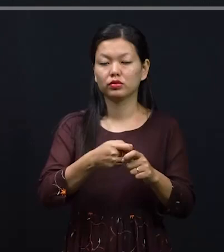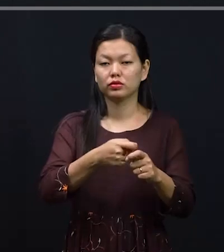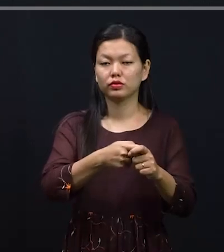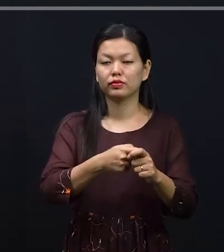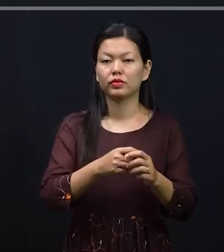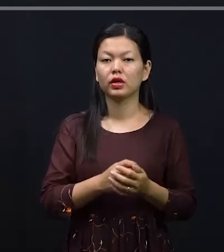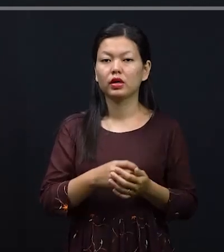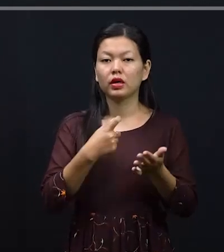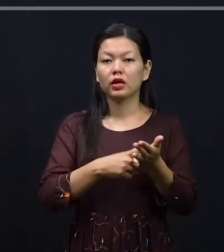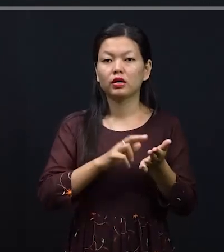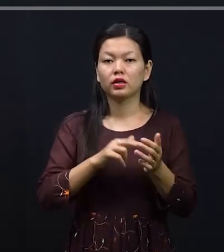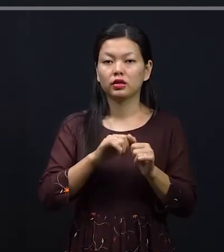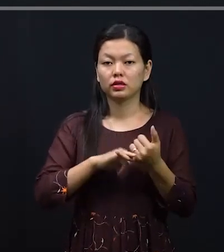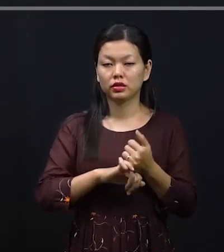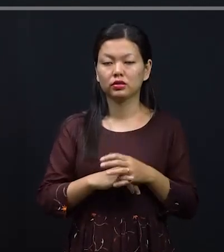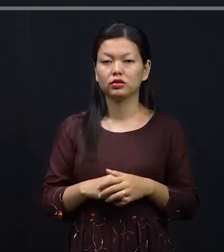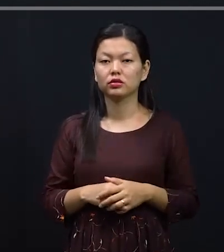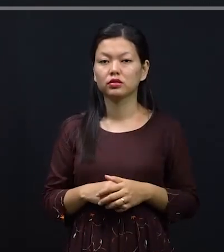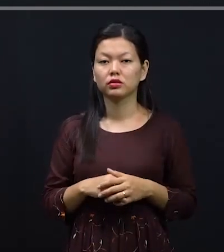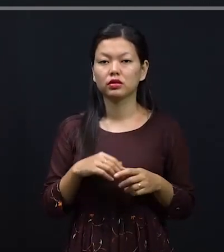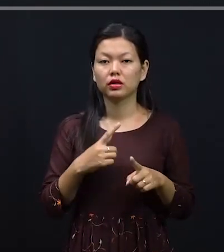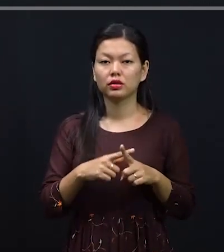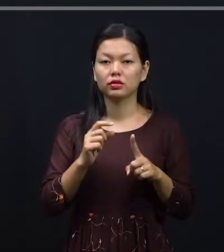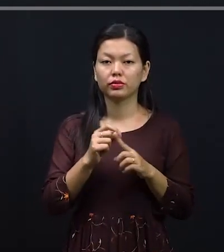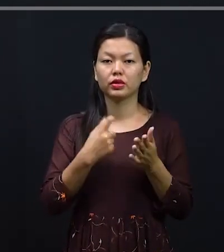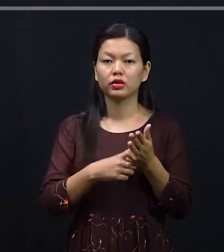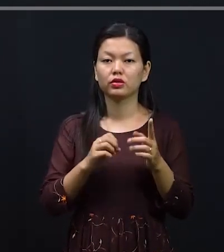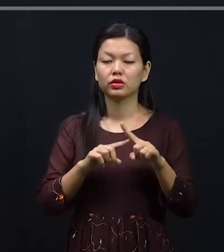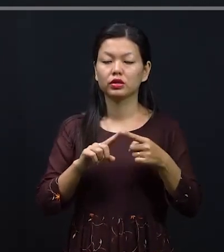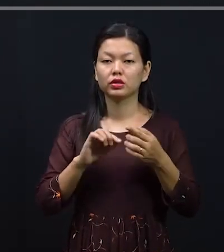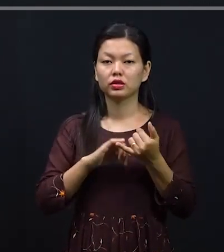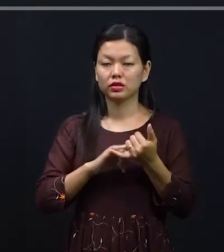then RNAs, and proteases.